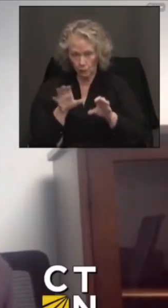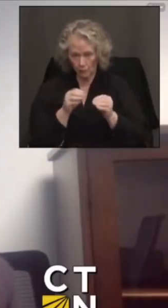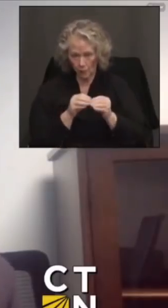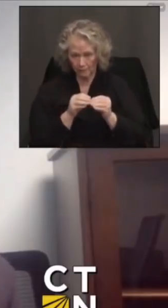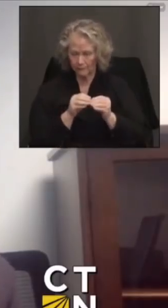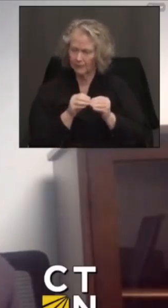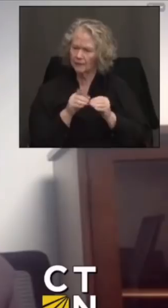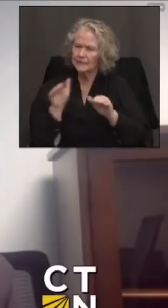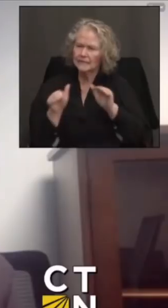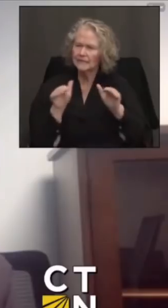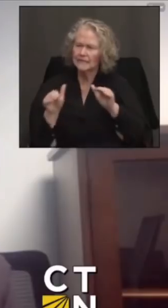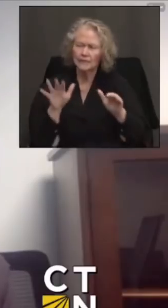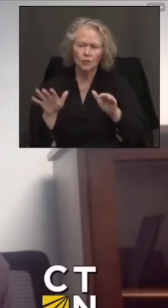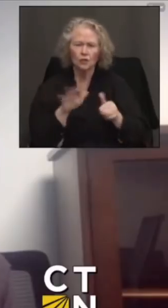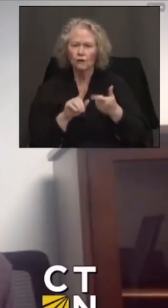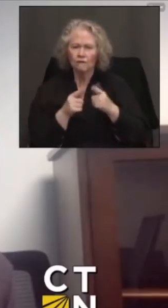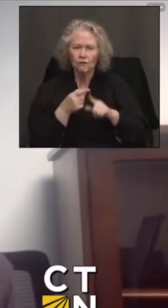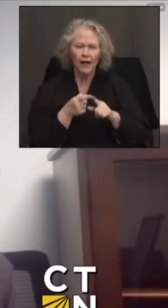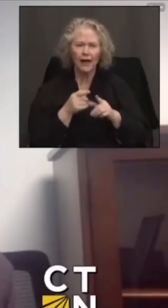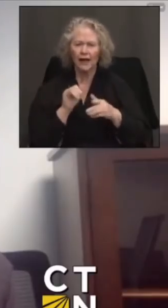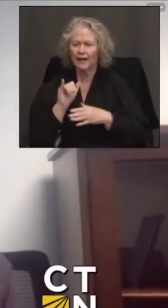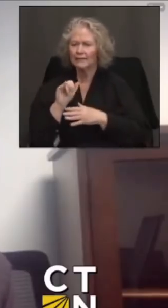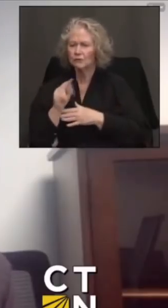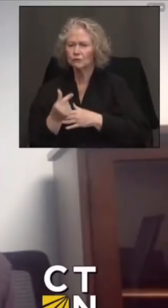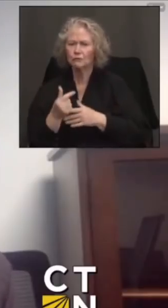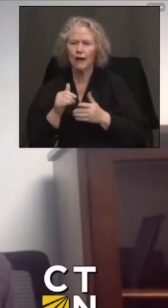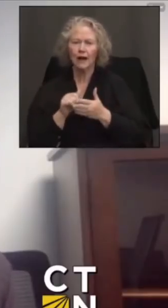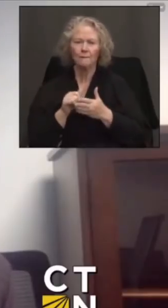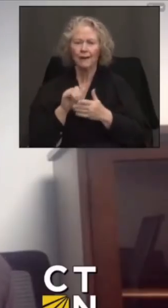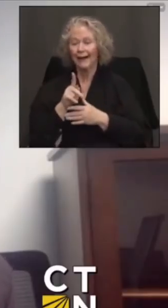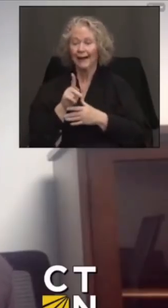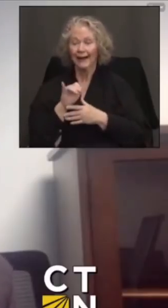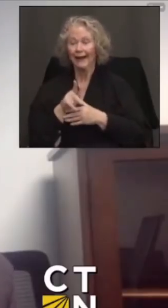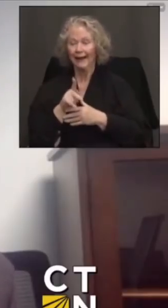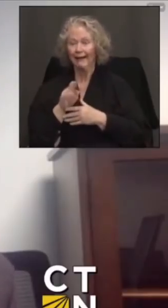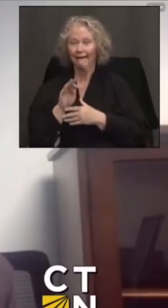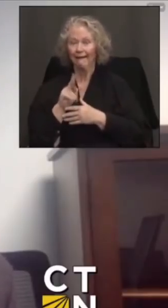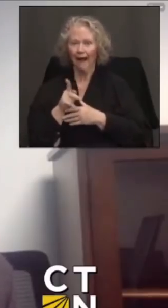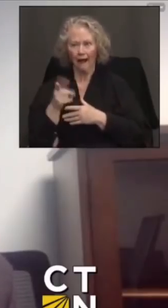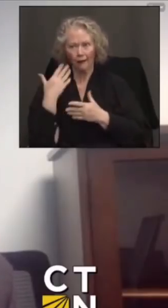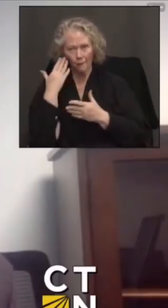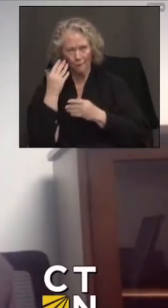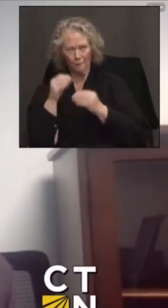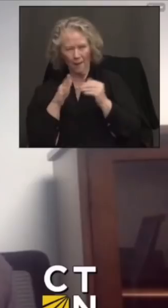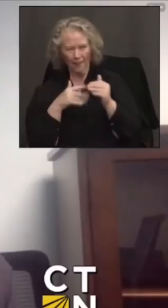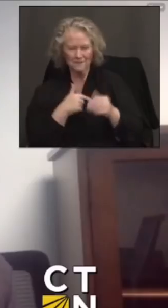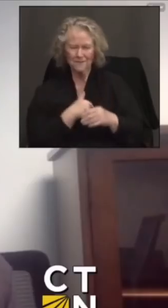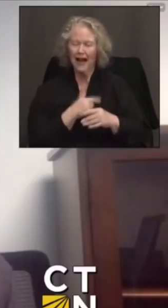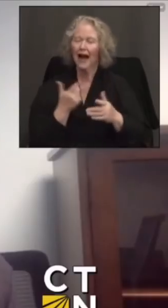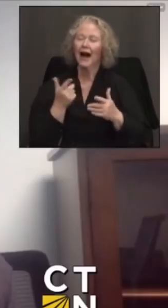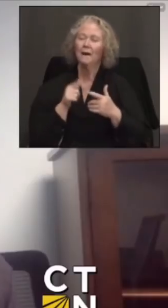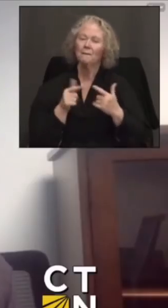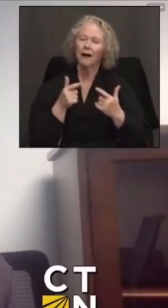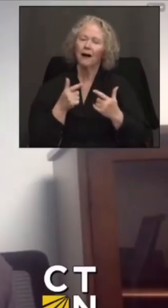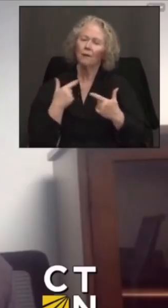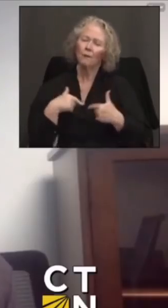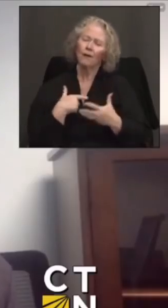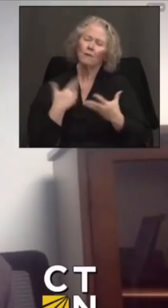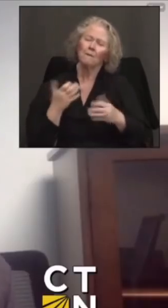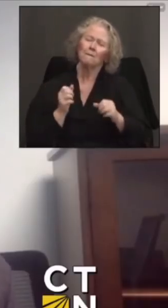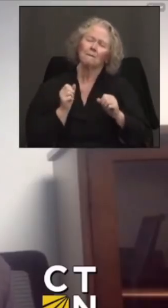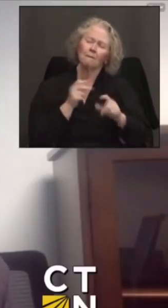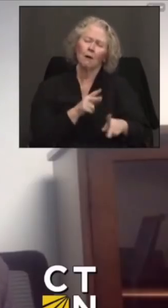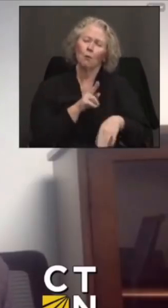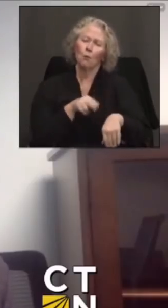your friends, post on Instagram or TikTok if you're cooler than I am and know how to do that. Our generation desperately wants to return to normal life, but